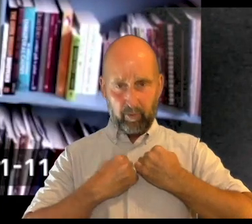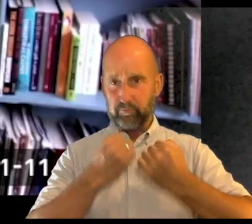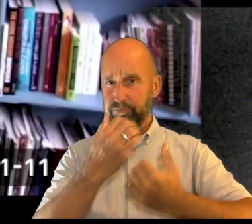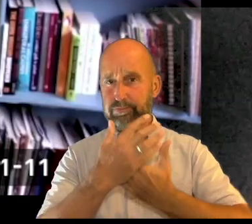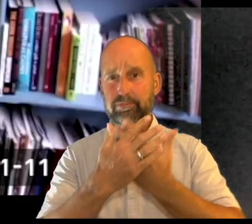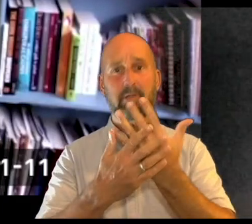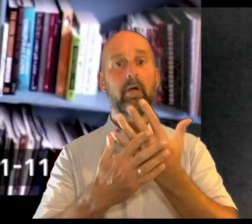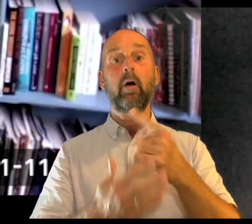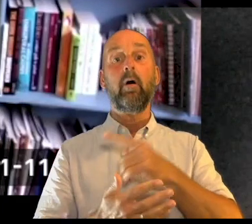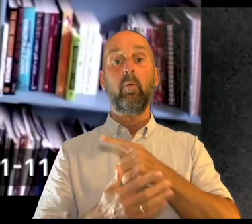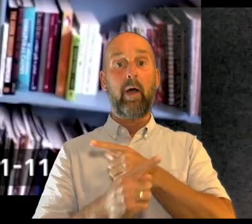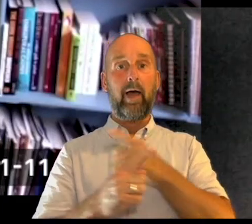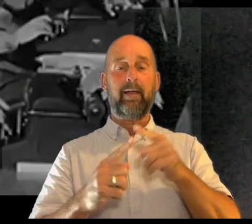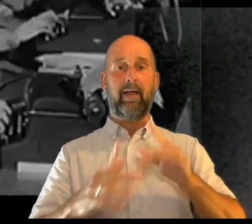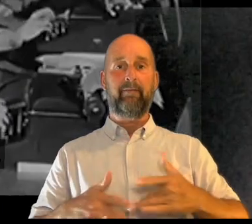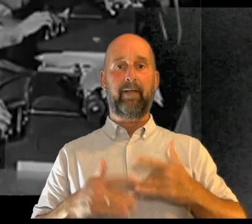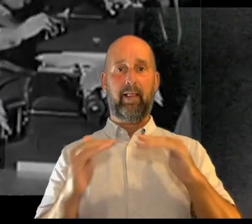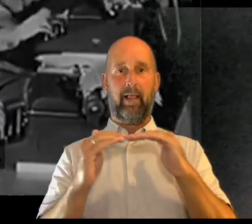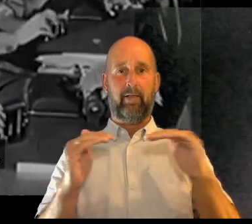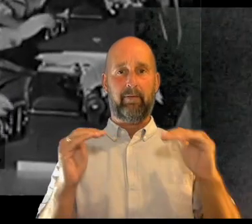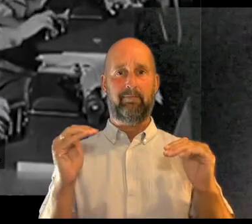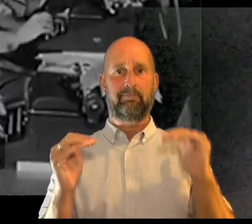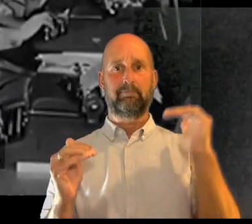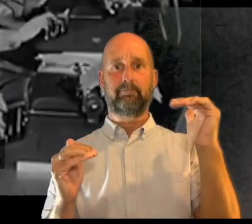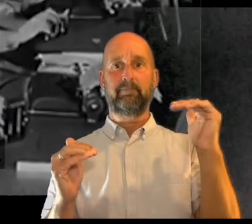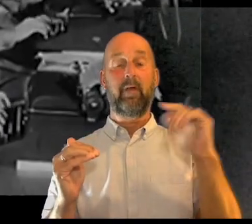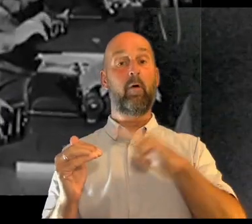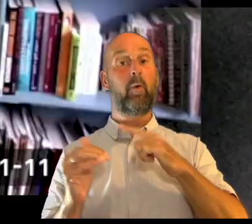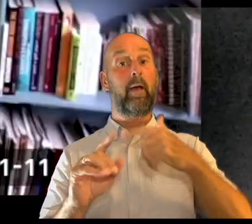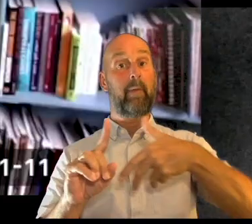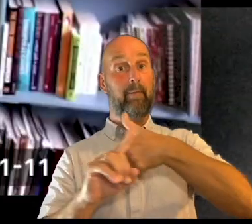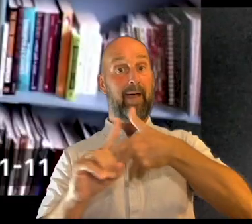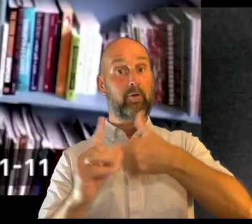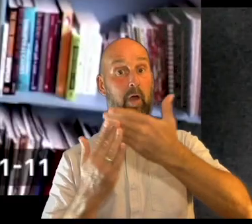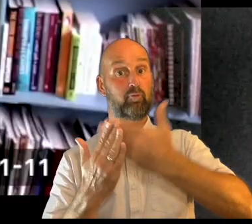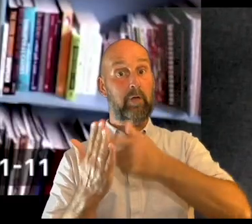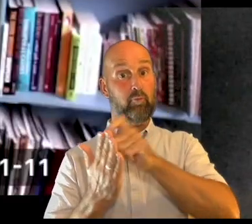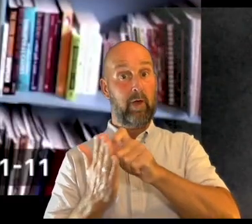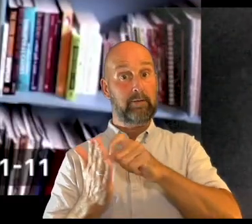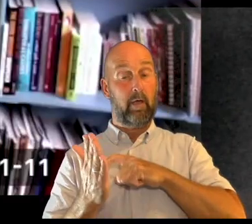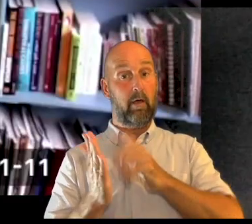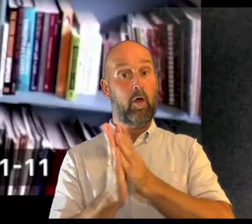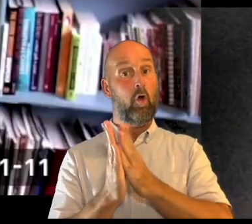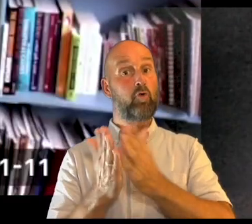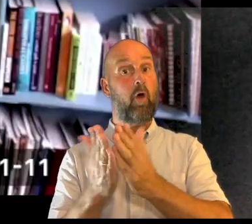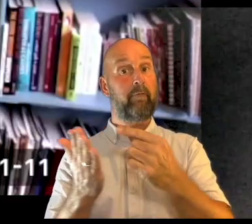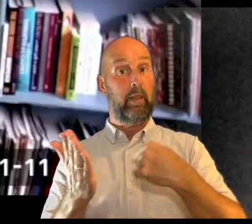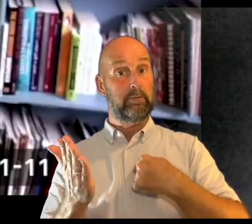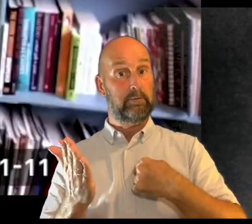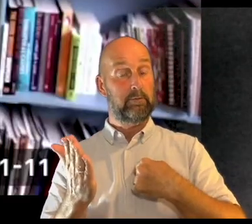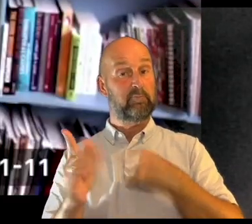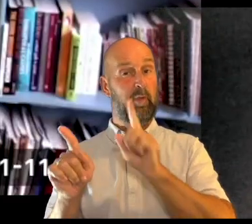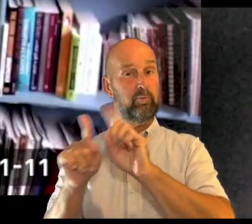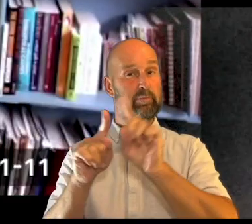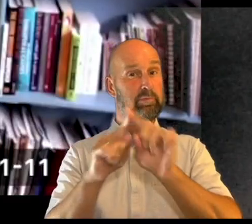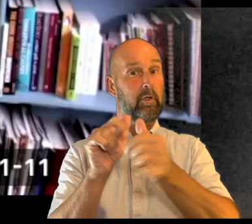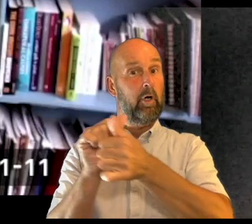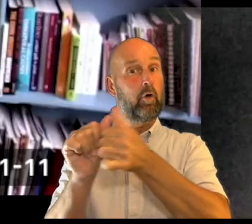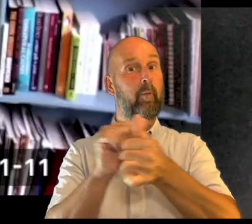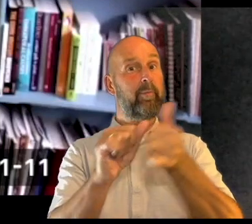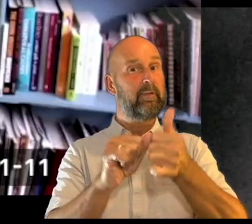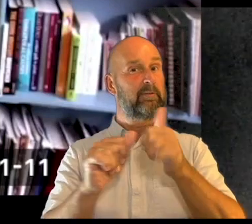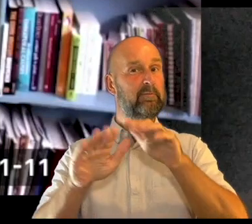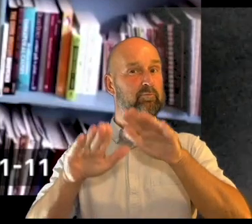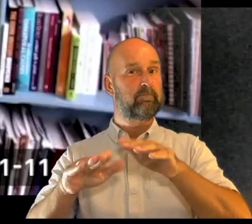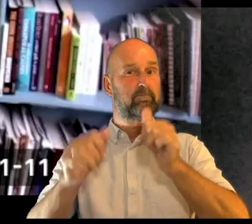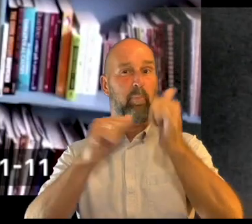really taken me to that next level. I come from a writing background. I actually am a novelist, a published novelist with Hachette and Ebury and Penguin